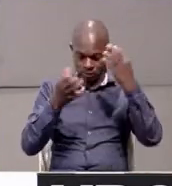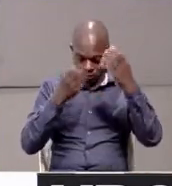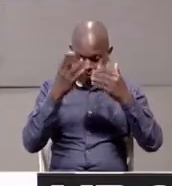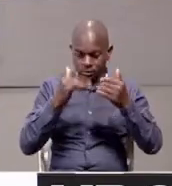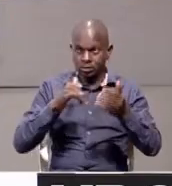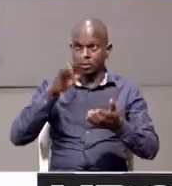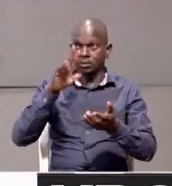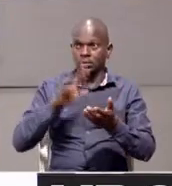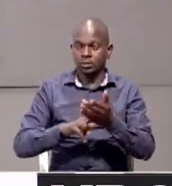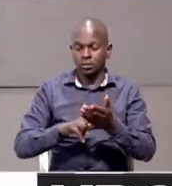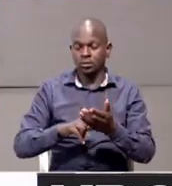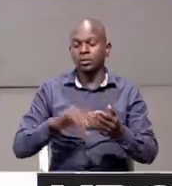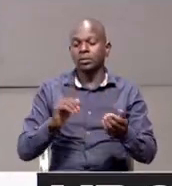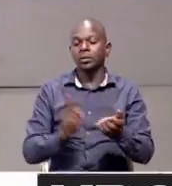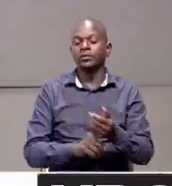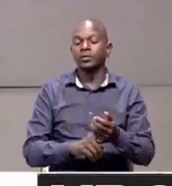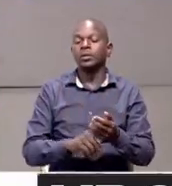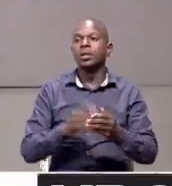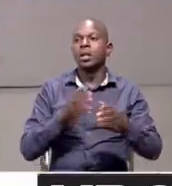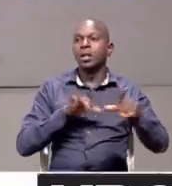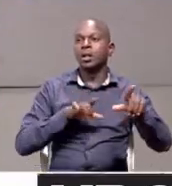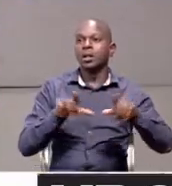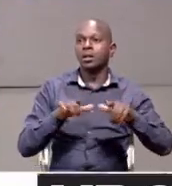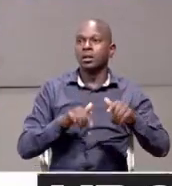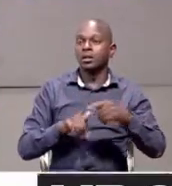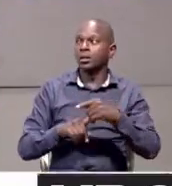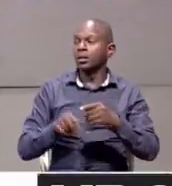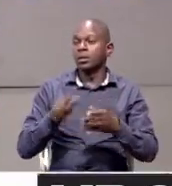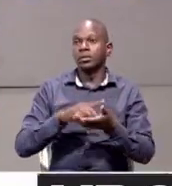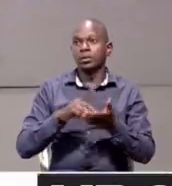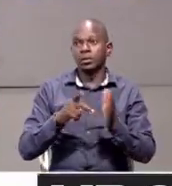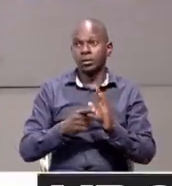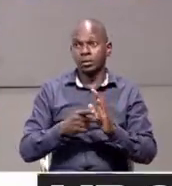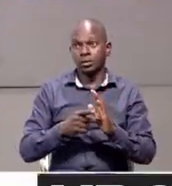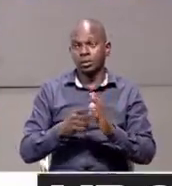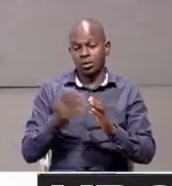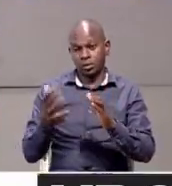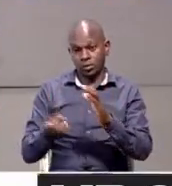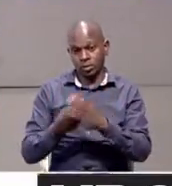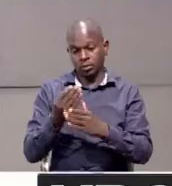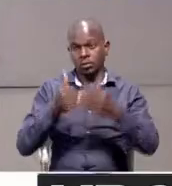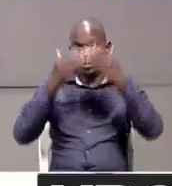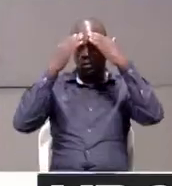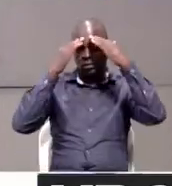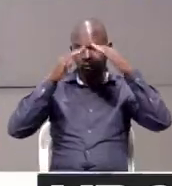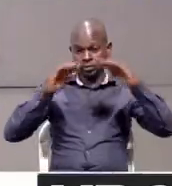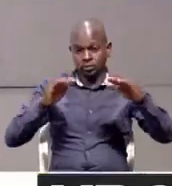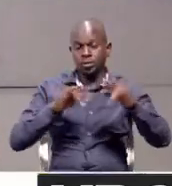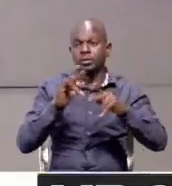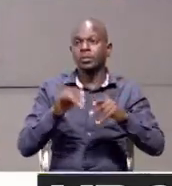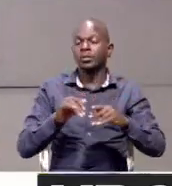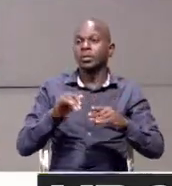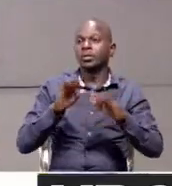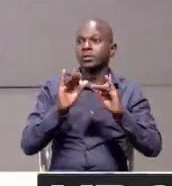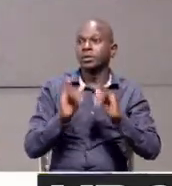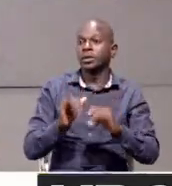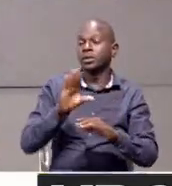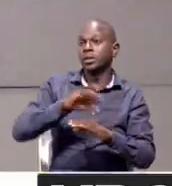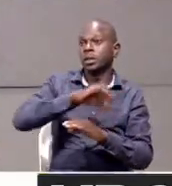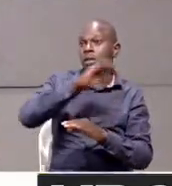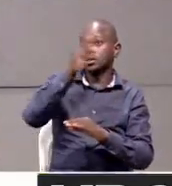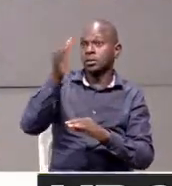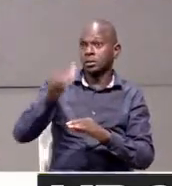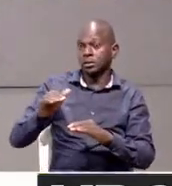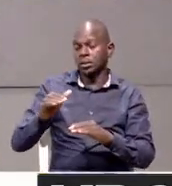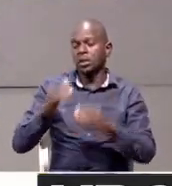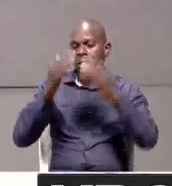adopted to benefit the local communities. So our project is going to create awareness to people living around mountains. We want to make